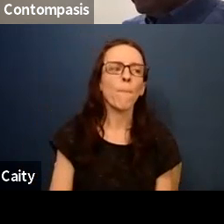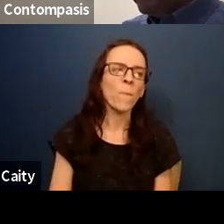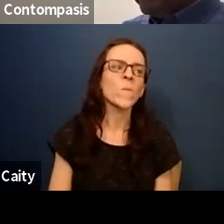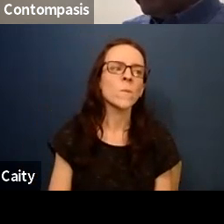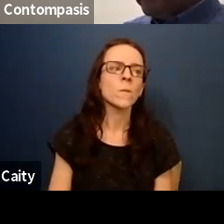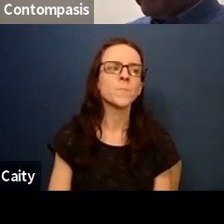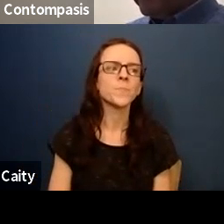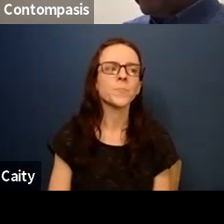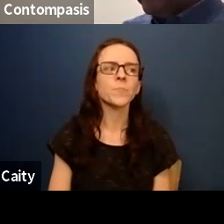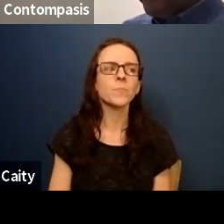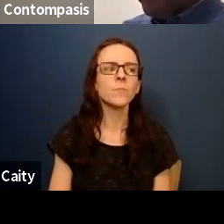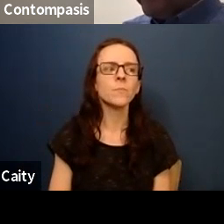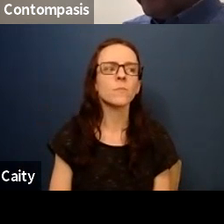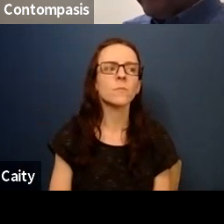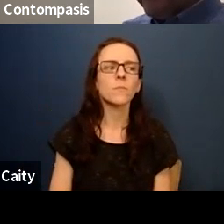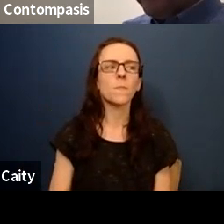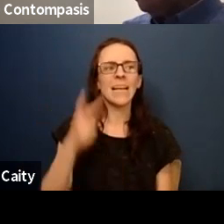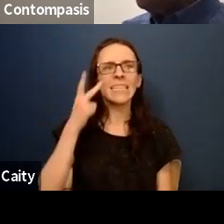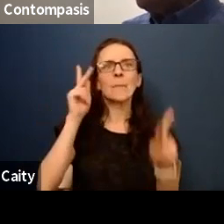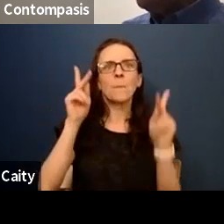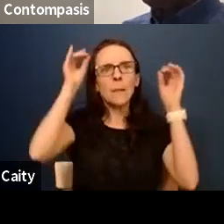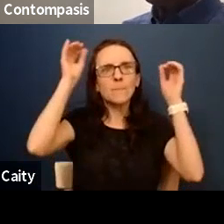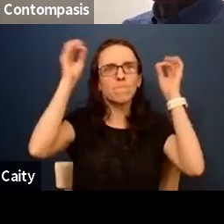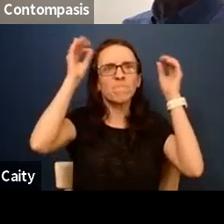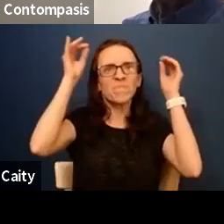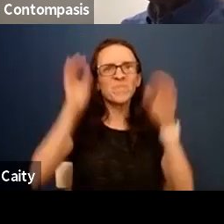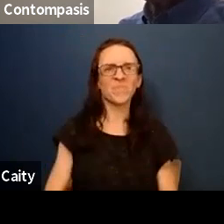because I see the wheels turning.